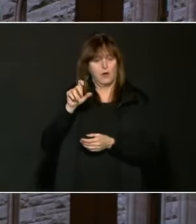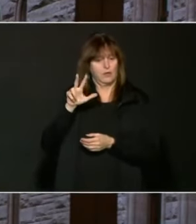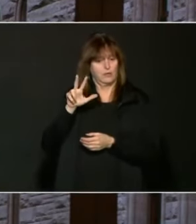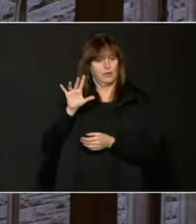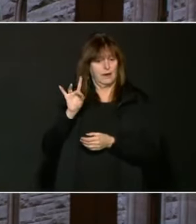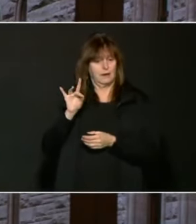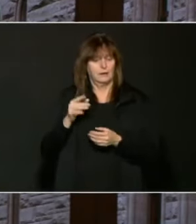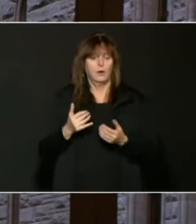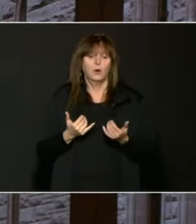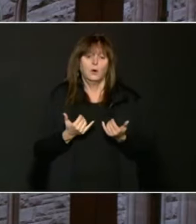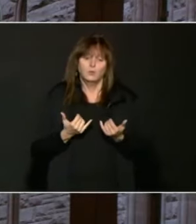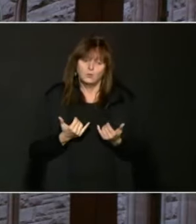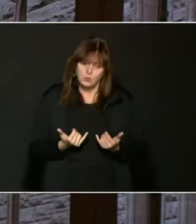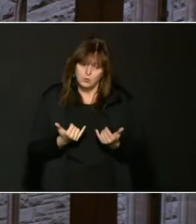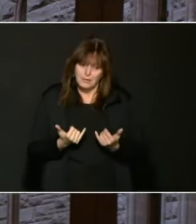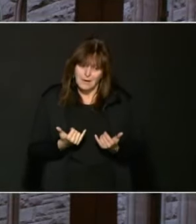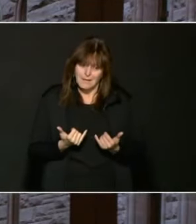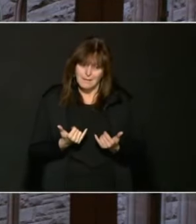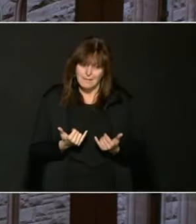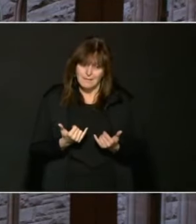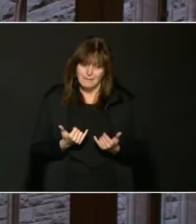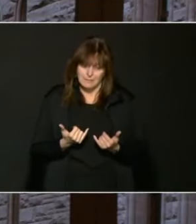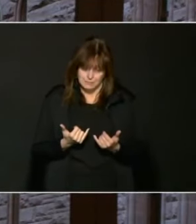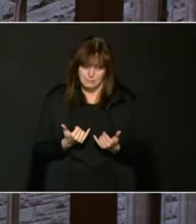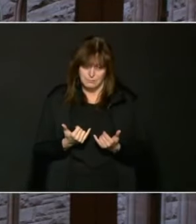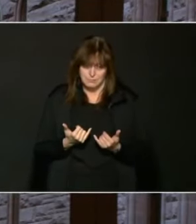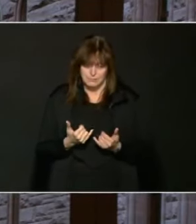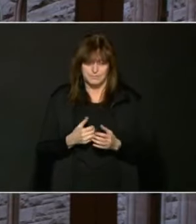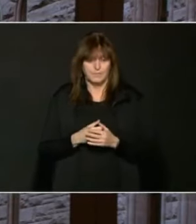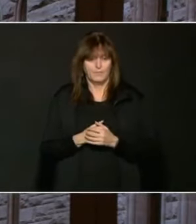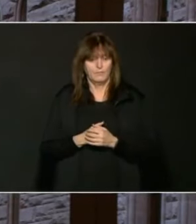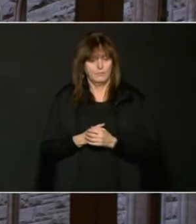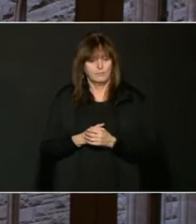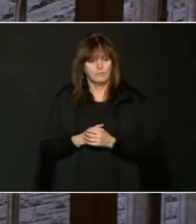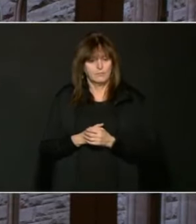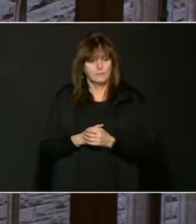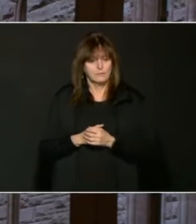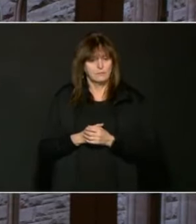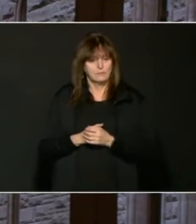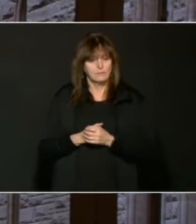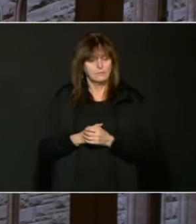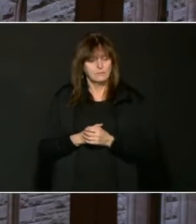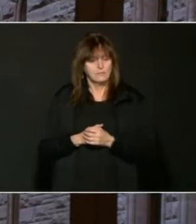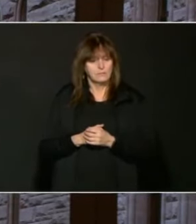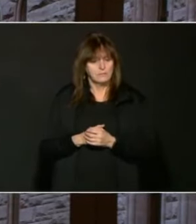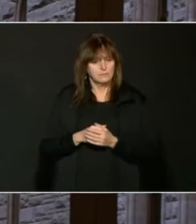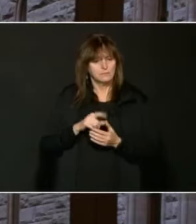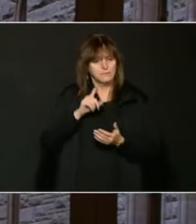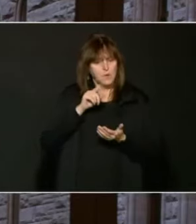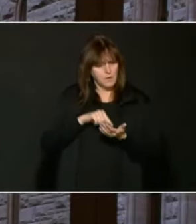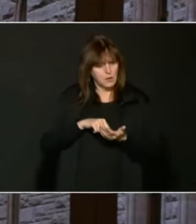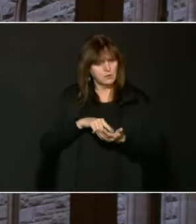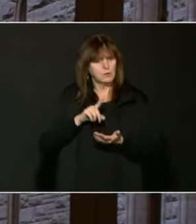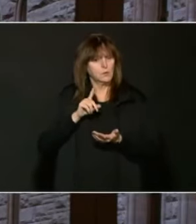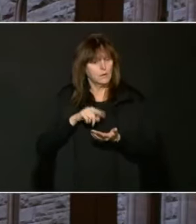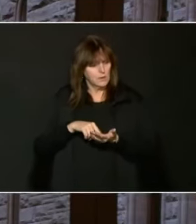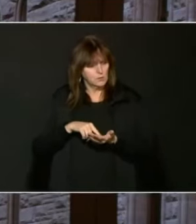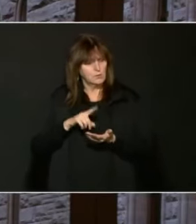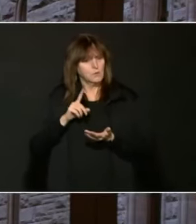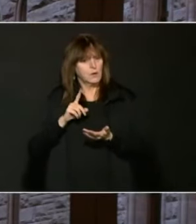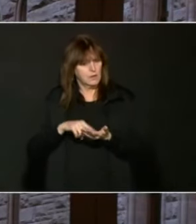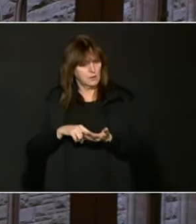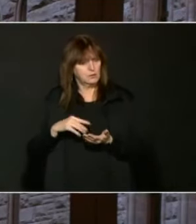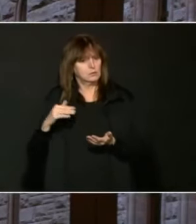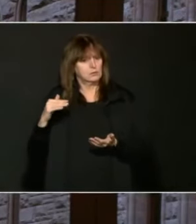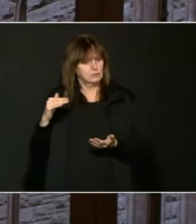1,138 cases today. So you can see we're always hovering around this 1,000 mark for the last while. But as Dr. Brown